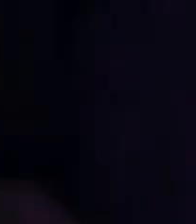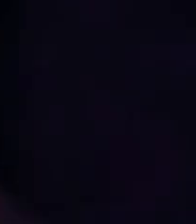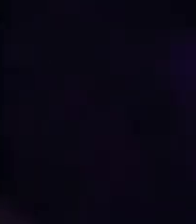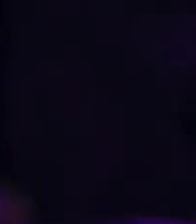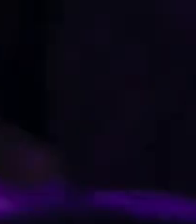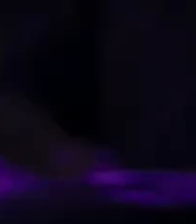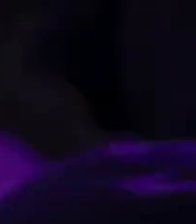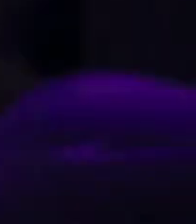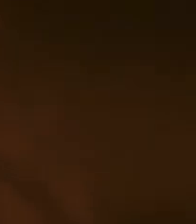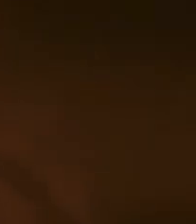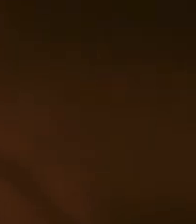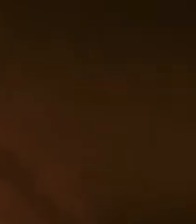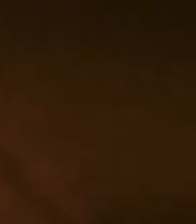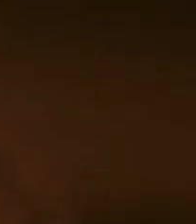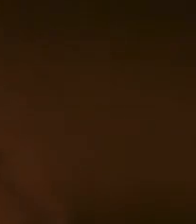Ulimwona marehemu lini?